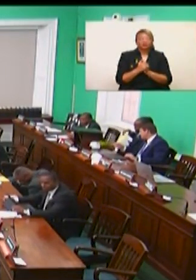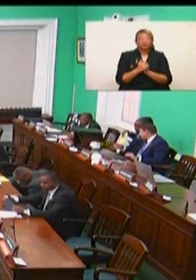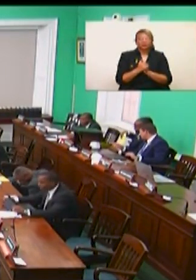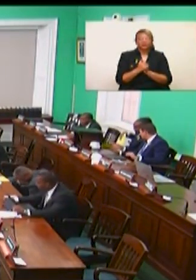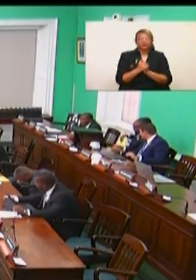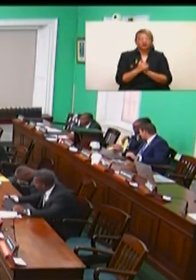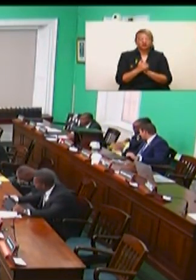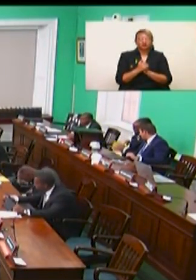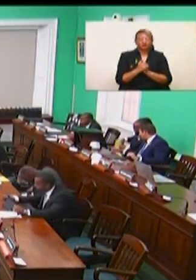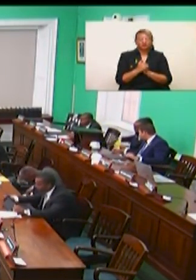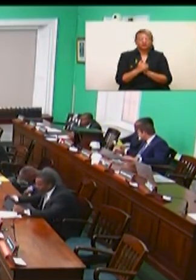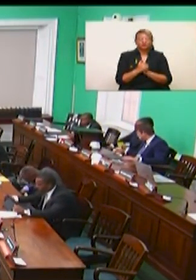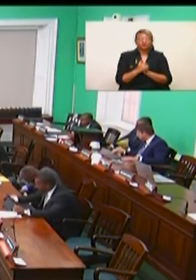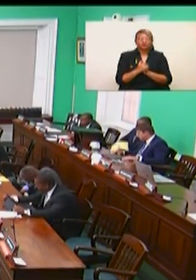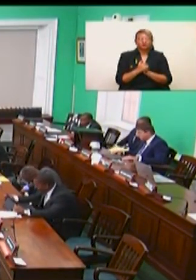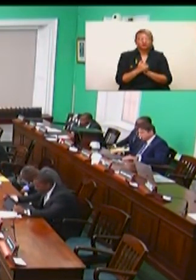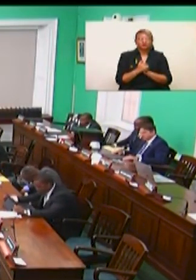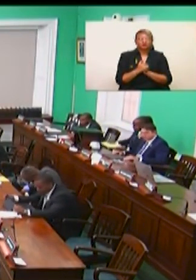Order the documents before her.